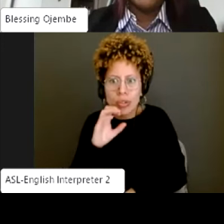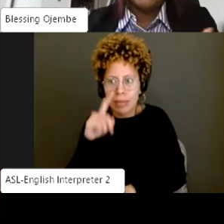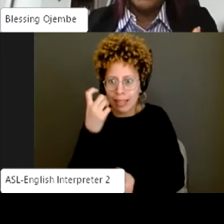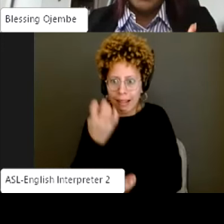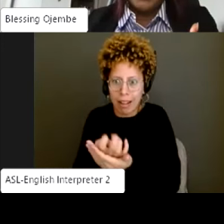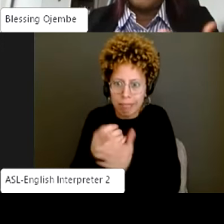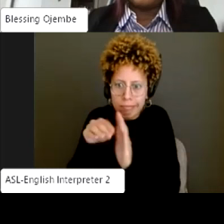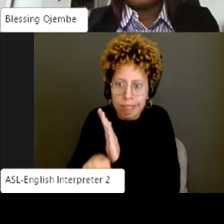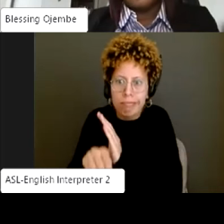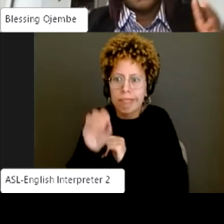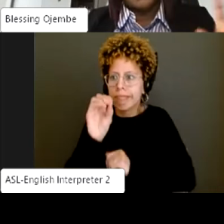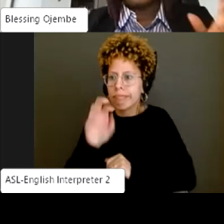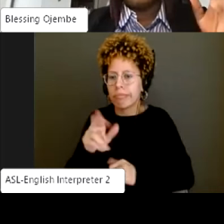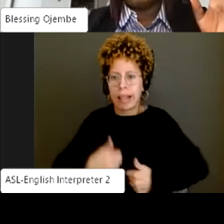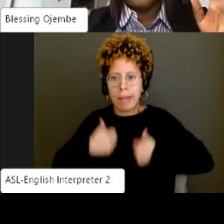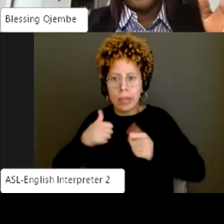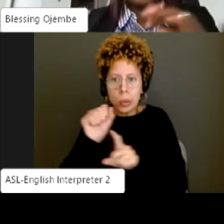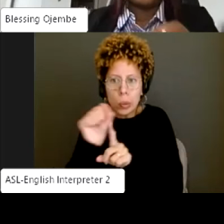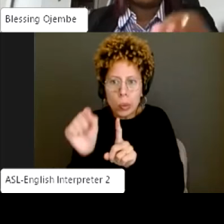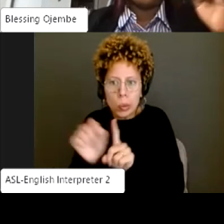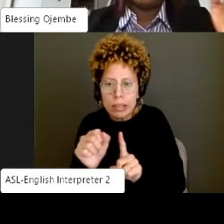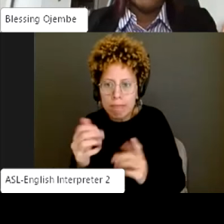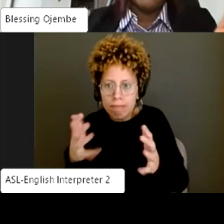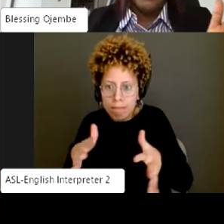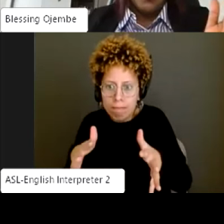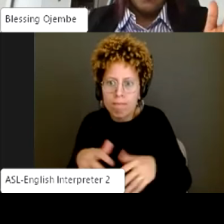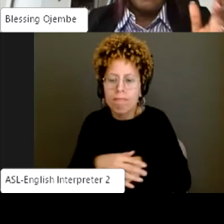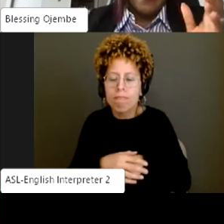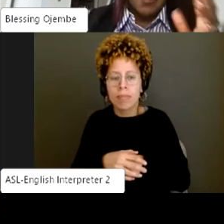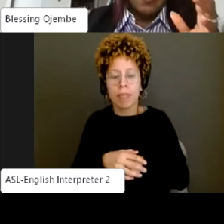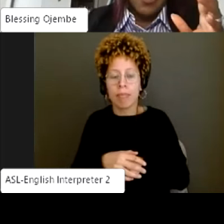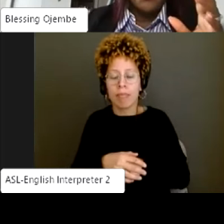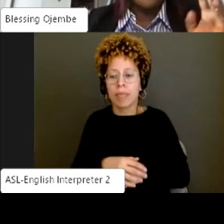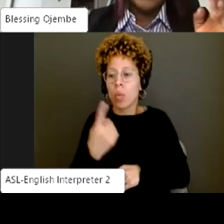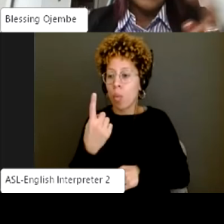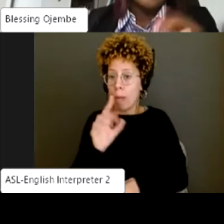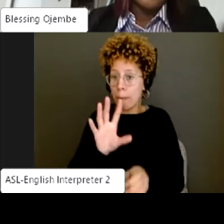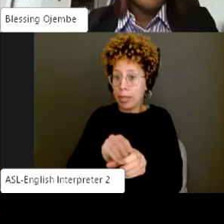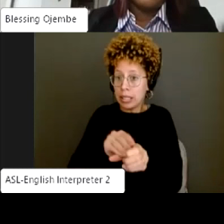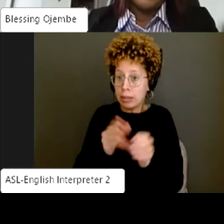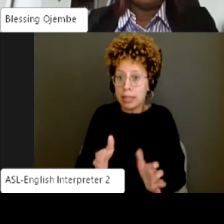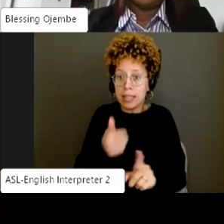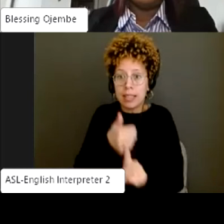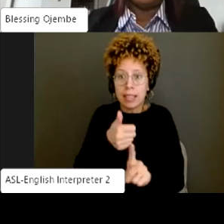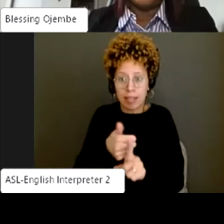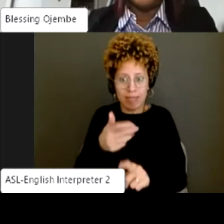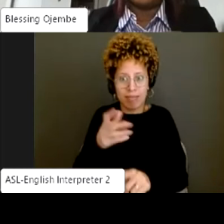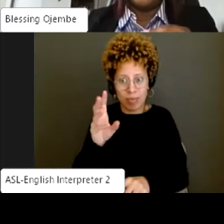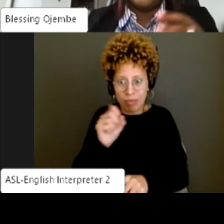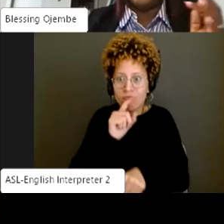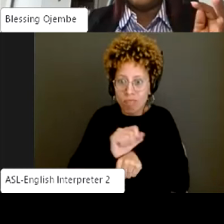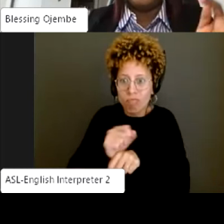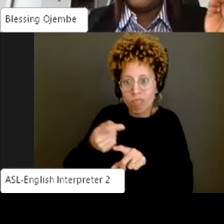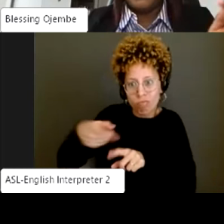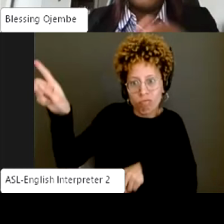living situations in their country. I had a story of one of the participants who was sent out by their family